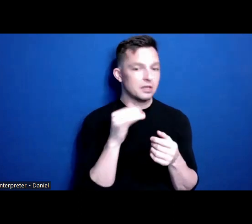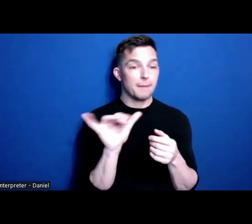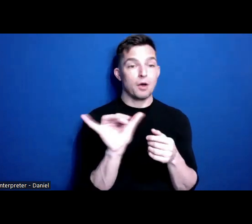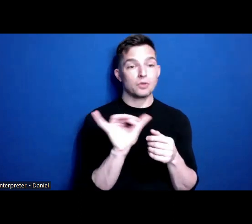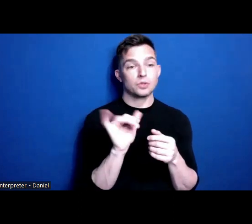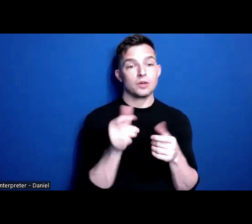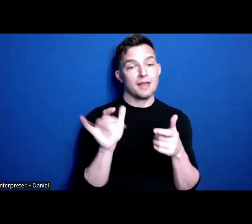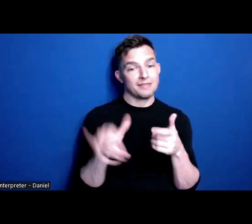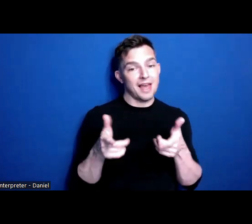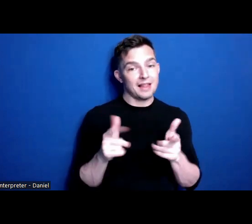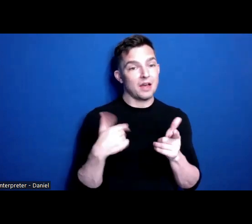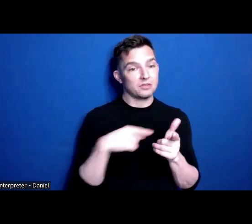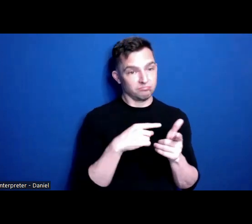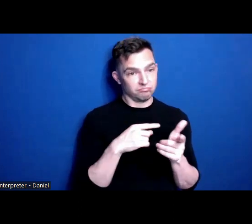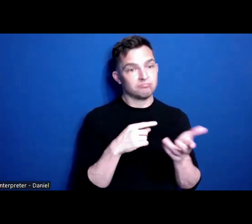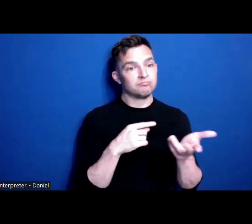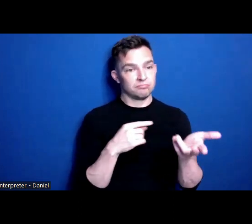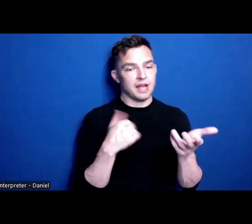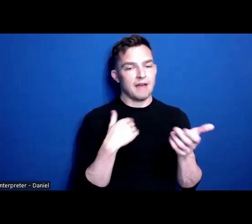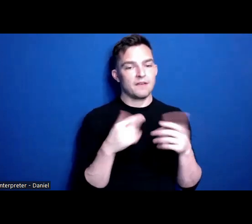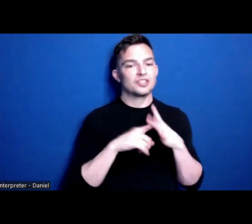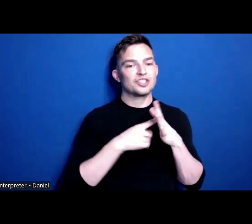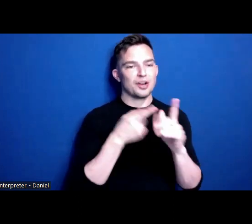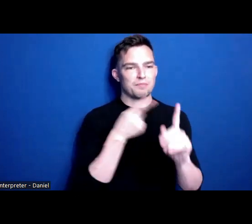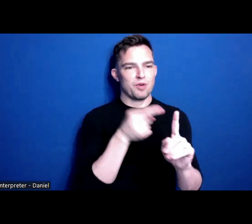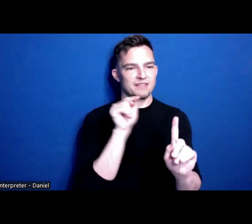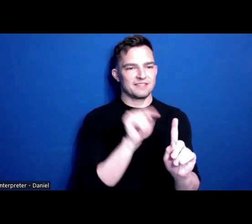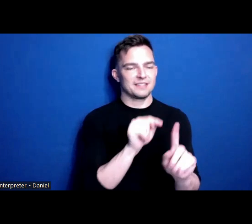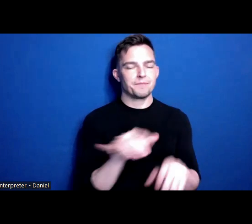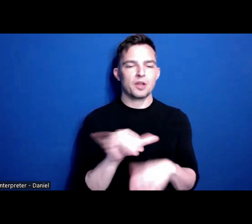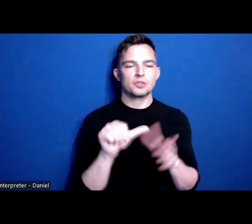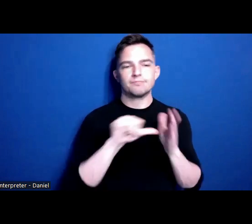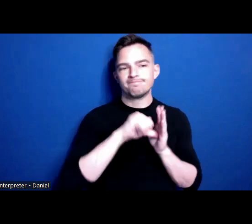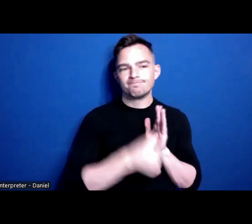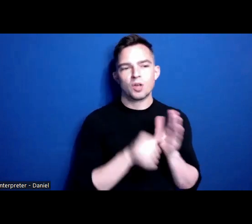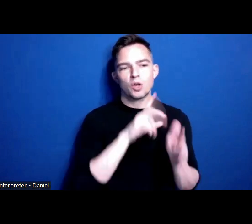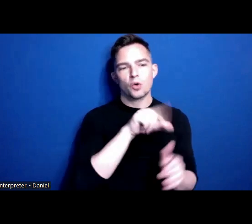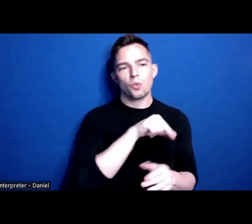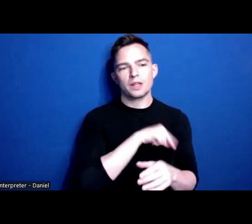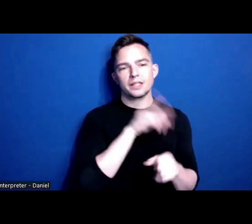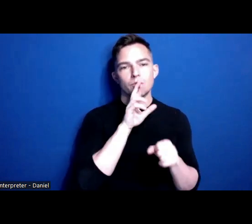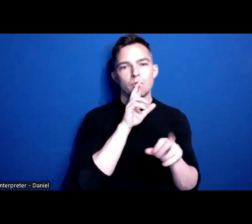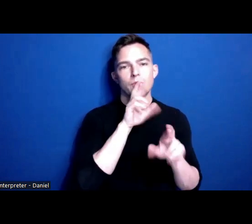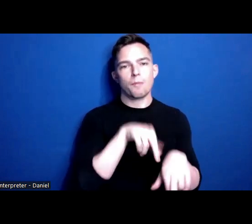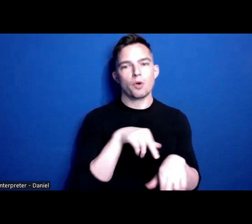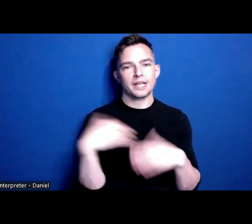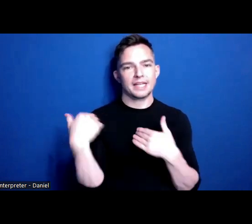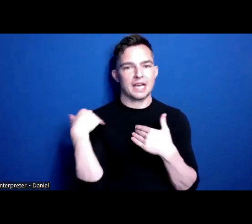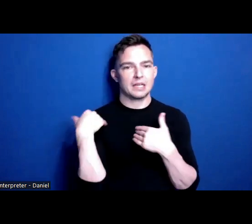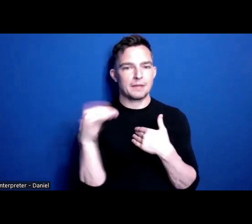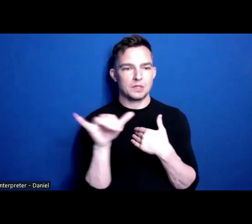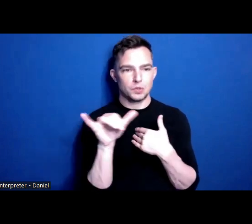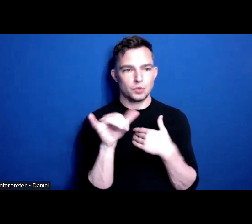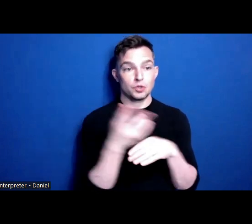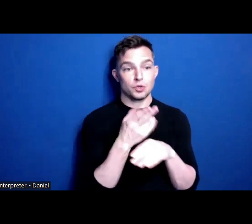us to have a jumping off point for this. I also want to highlight the quality reporting and accountability.